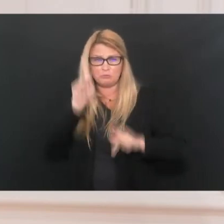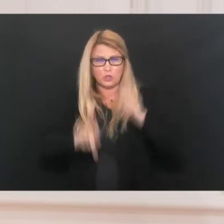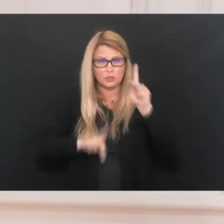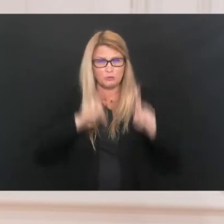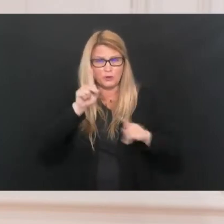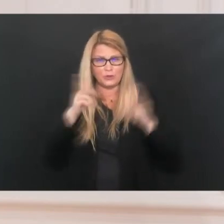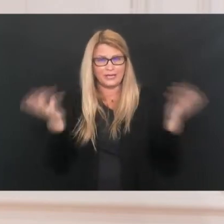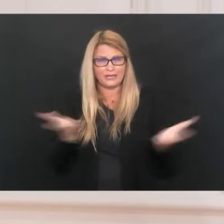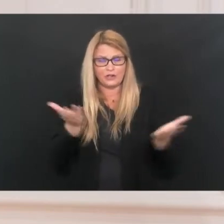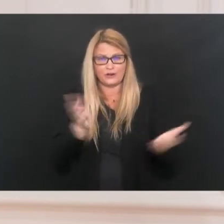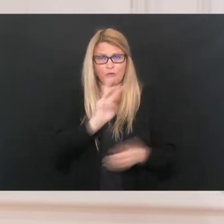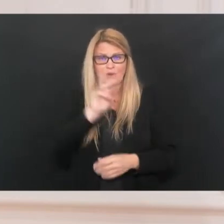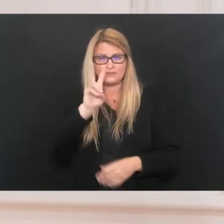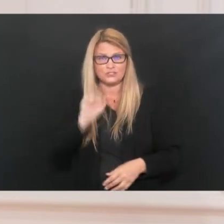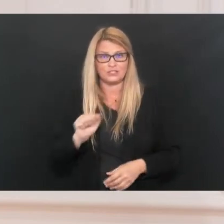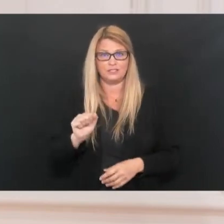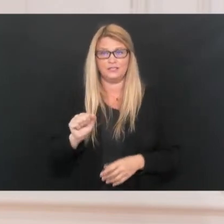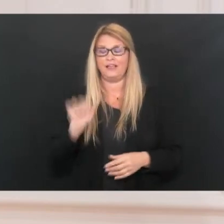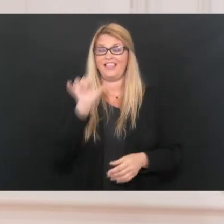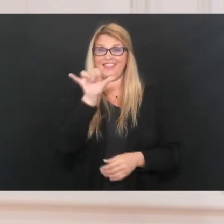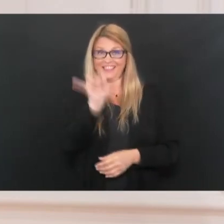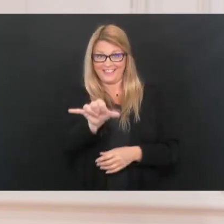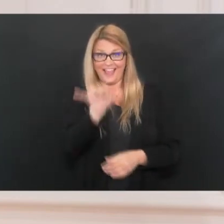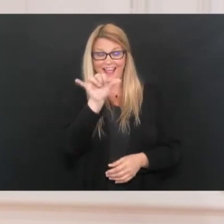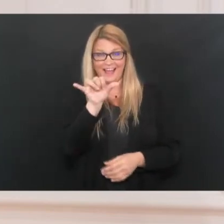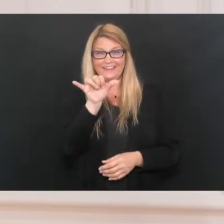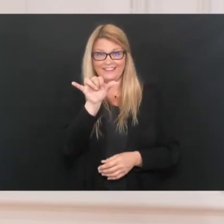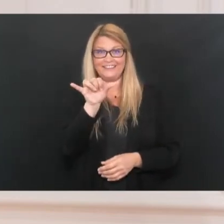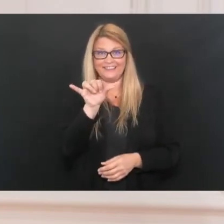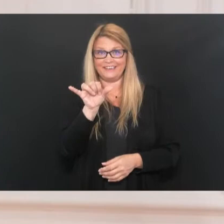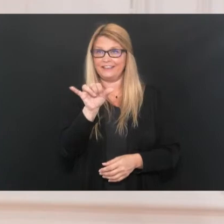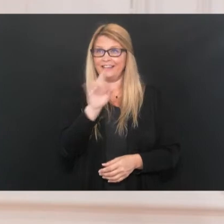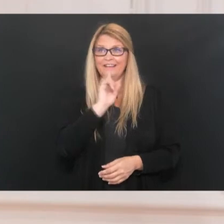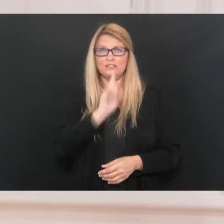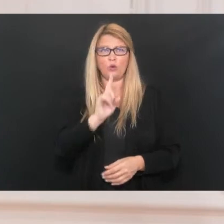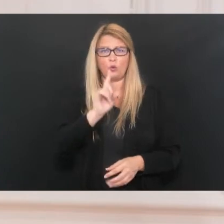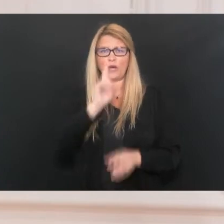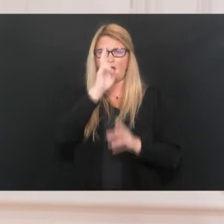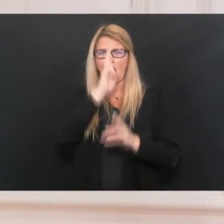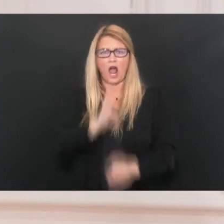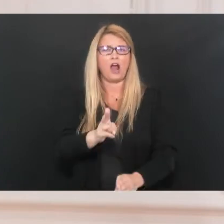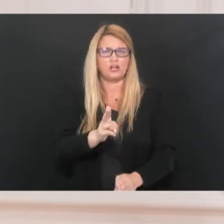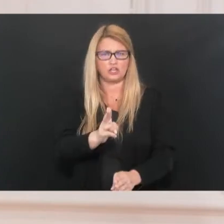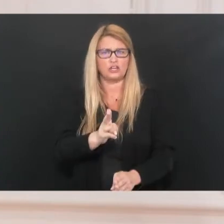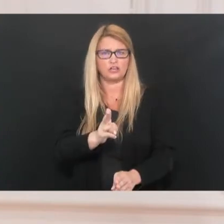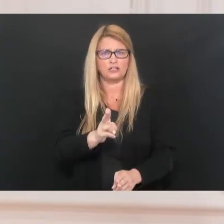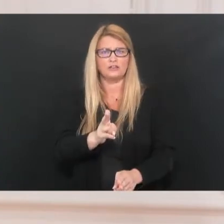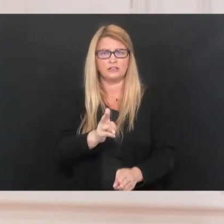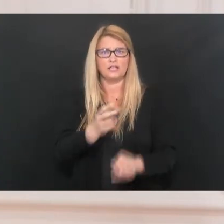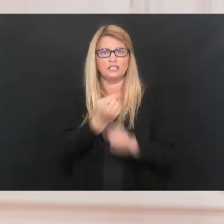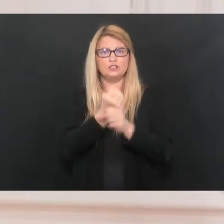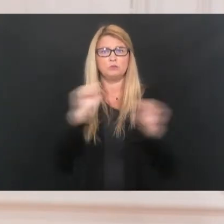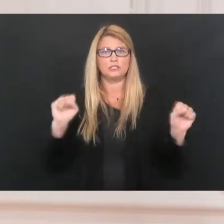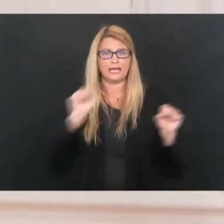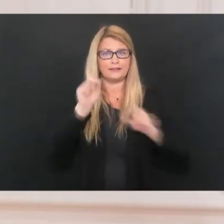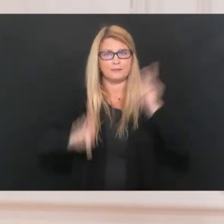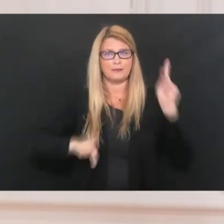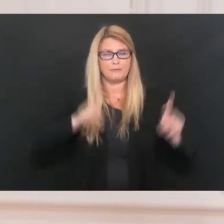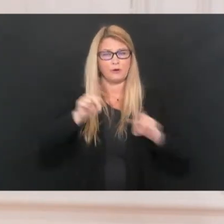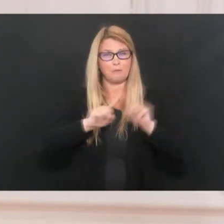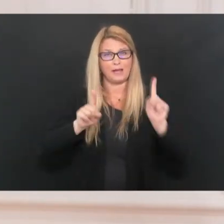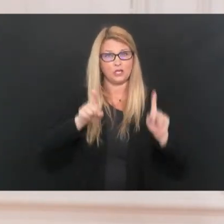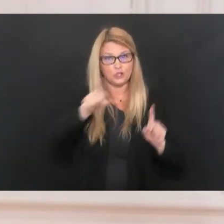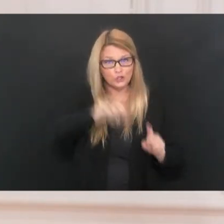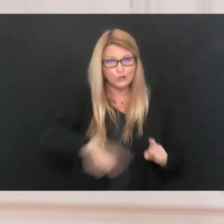like that is an incredibly great honor to be able to do that. But we need